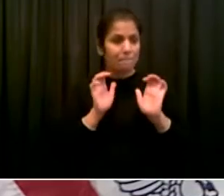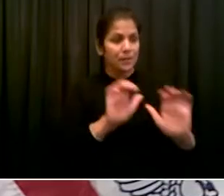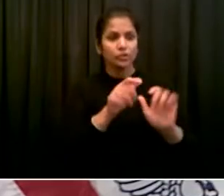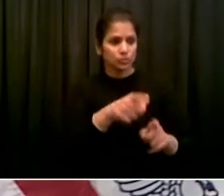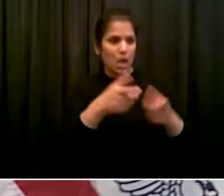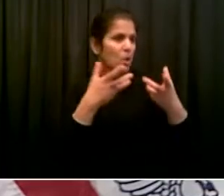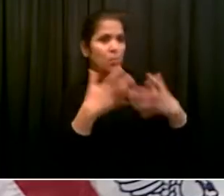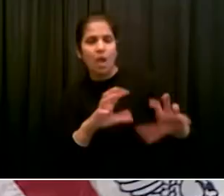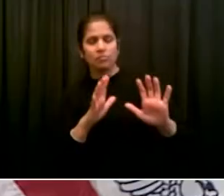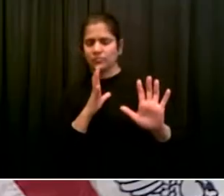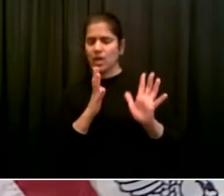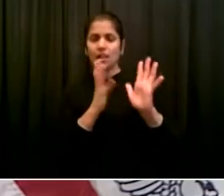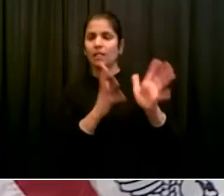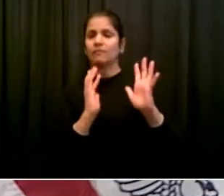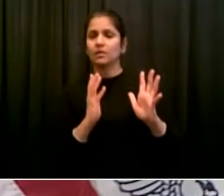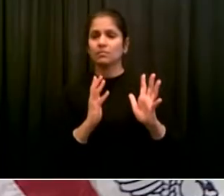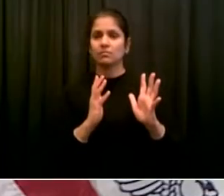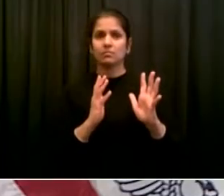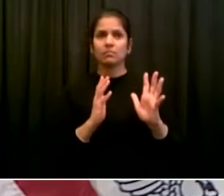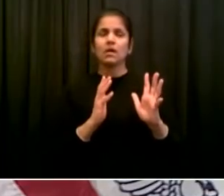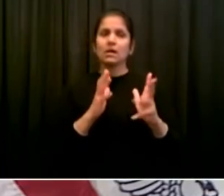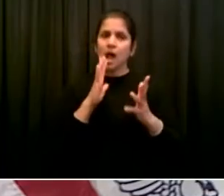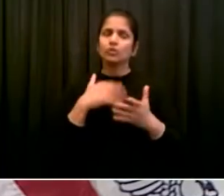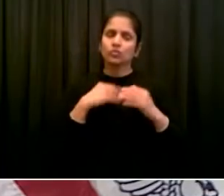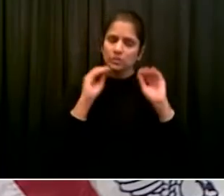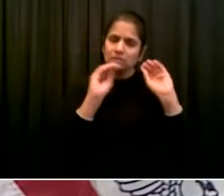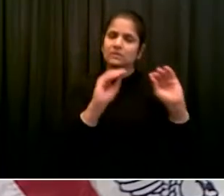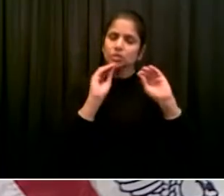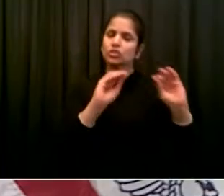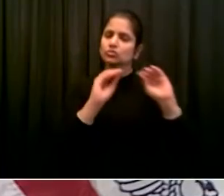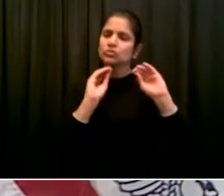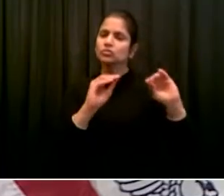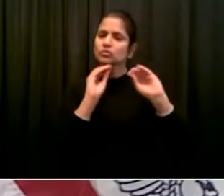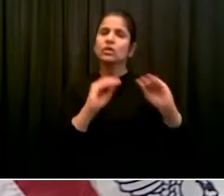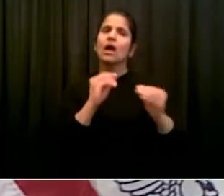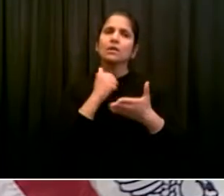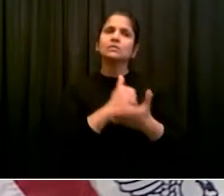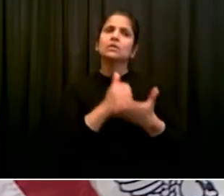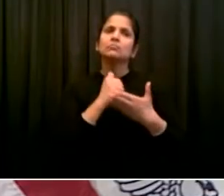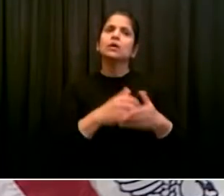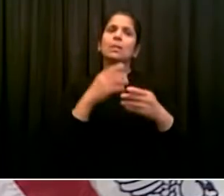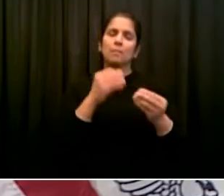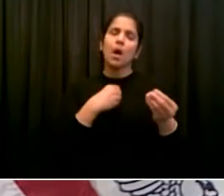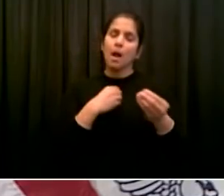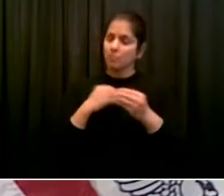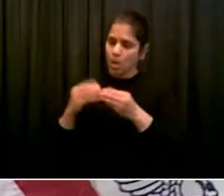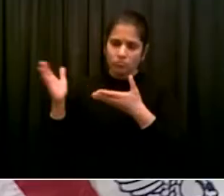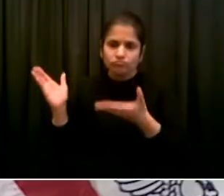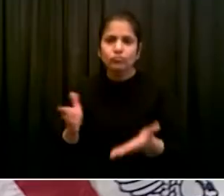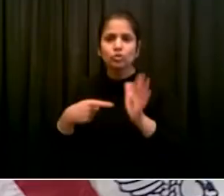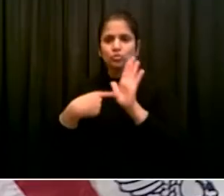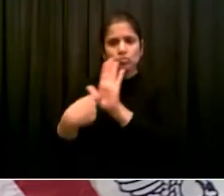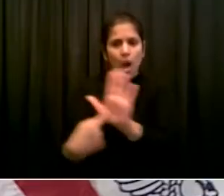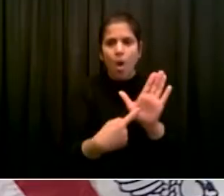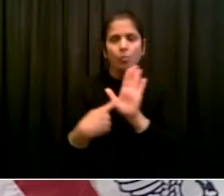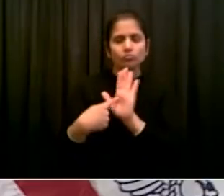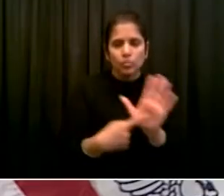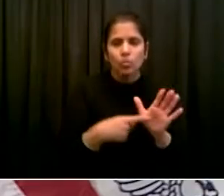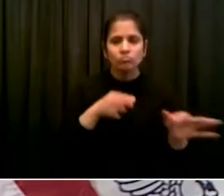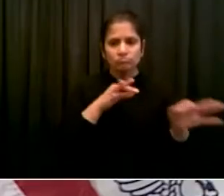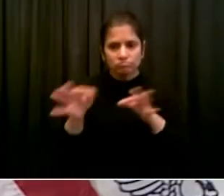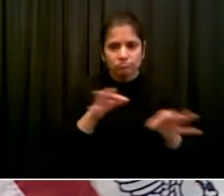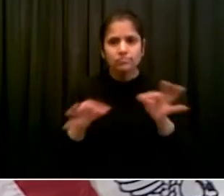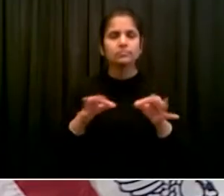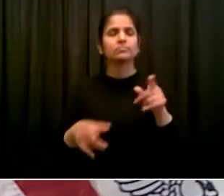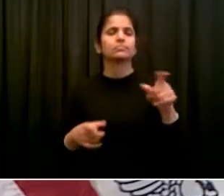need the supply to do it. Go ahead, Henry, ask your second. The second question is really, it's about